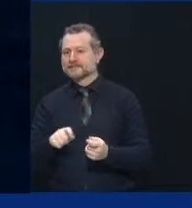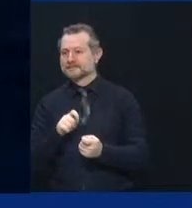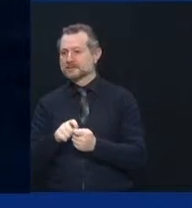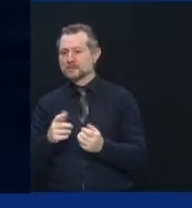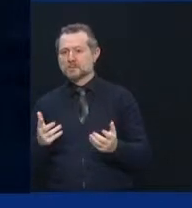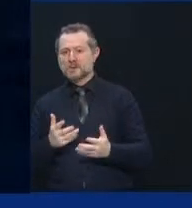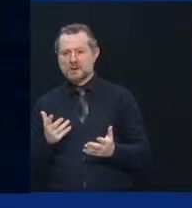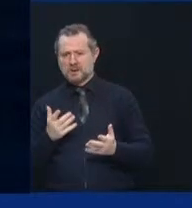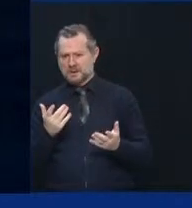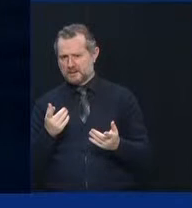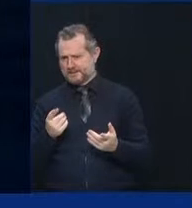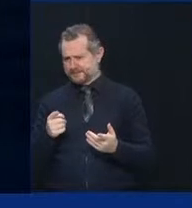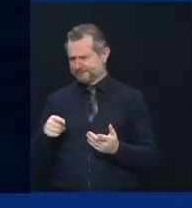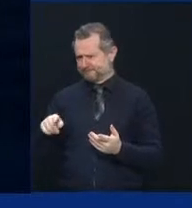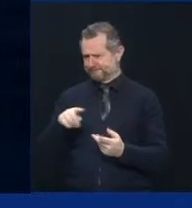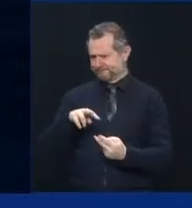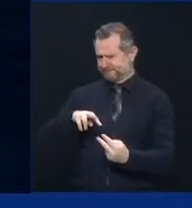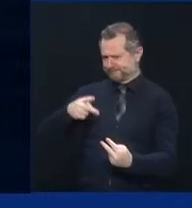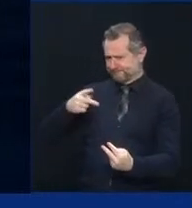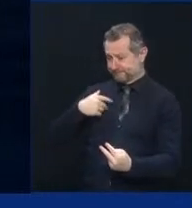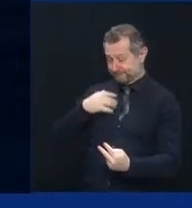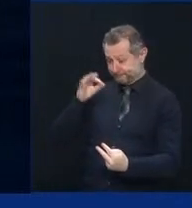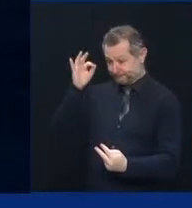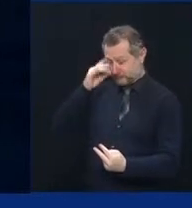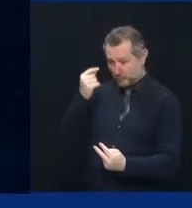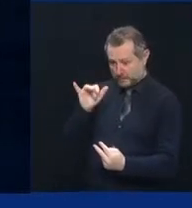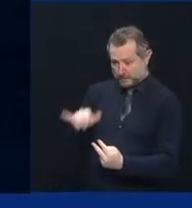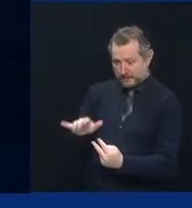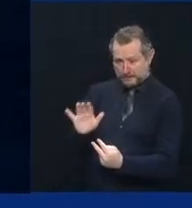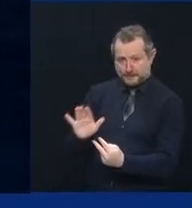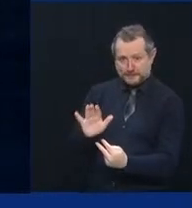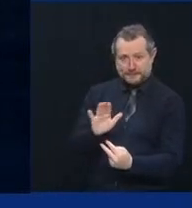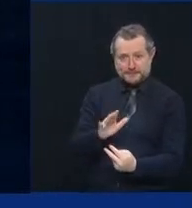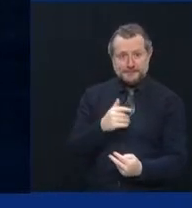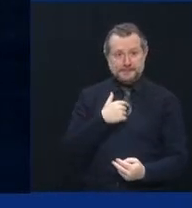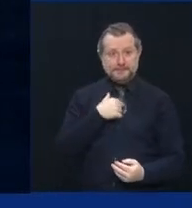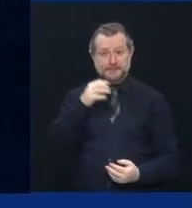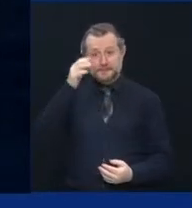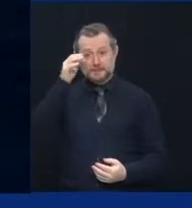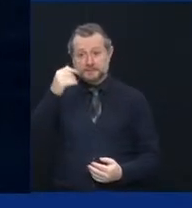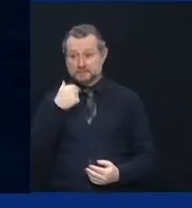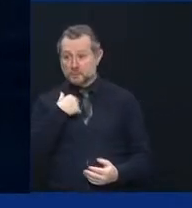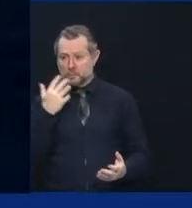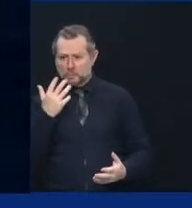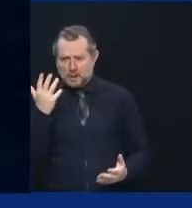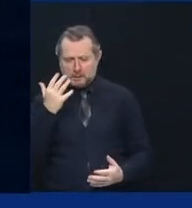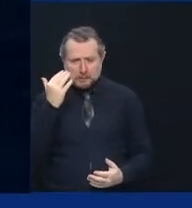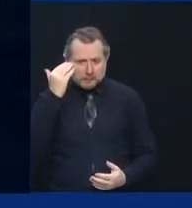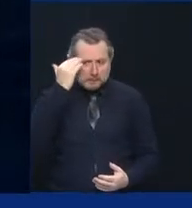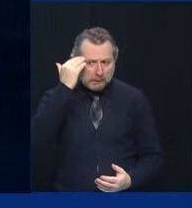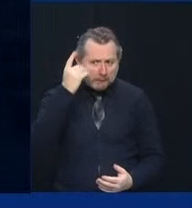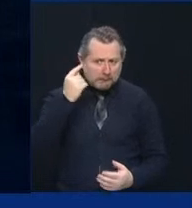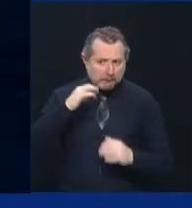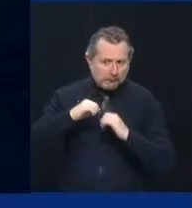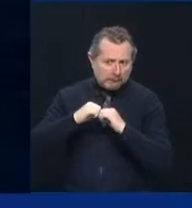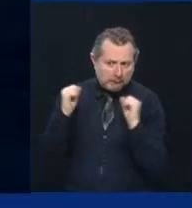strains. And the concept of not knowing is very troubling for